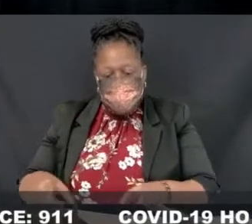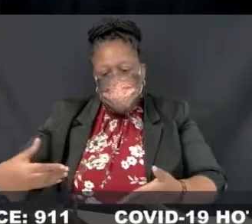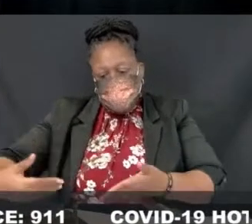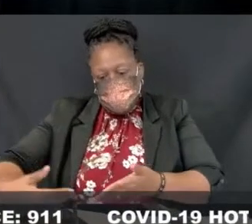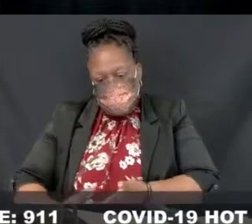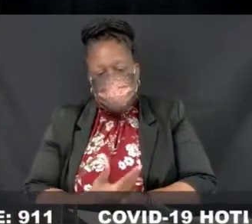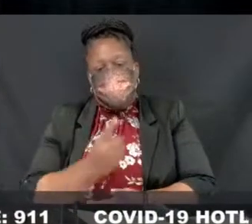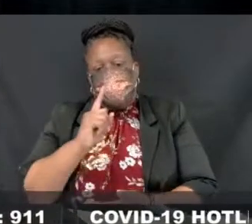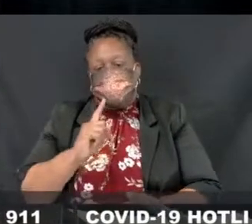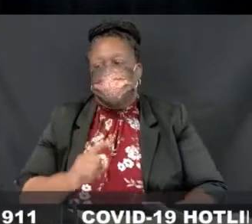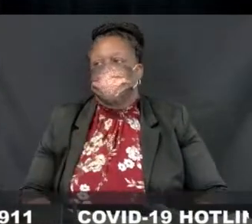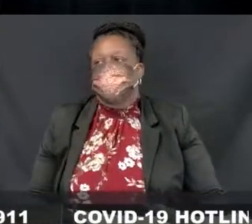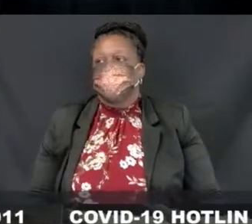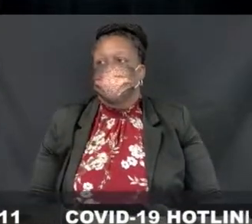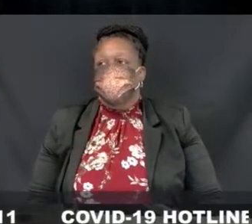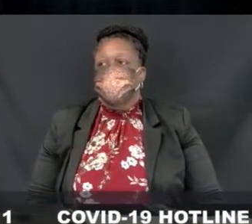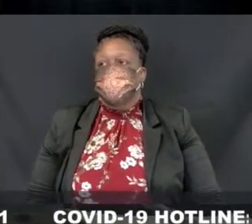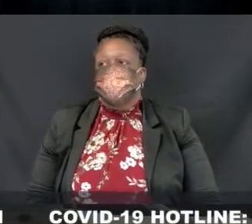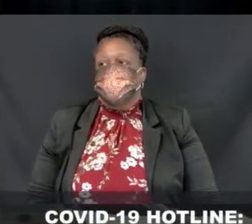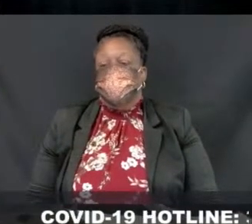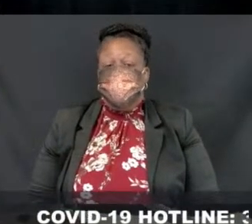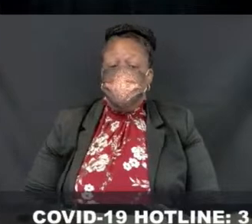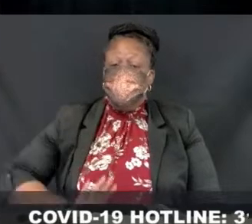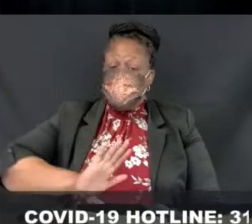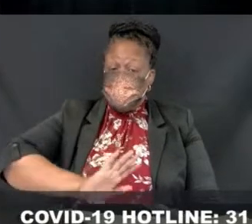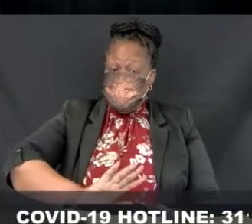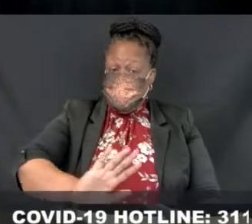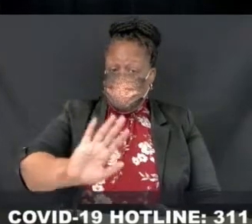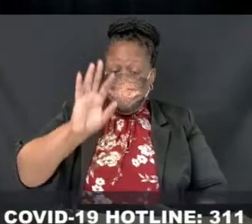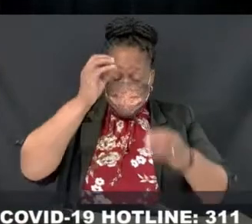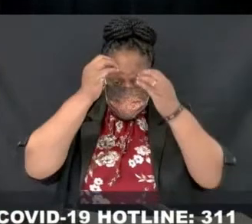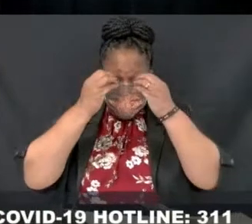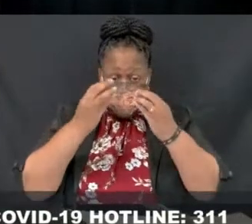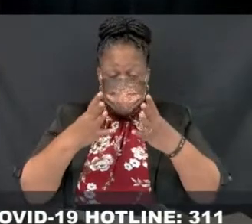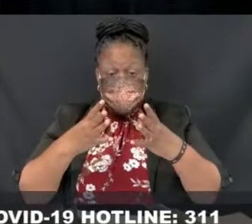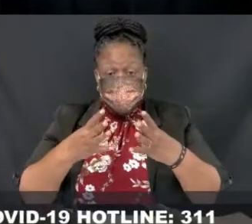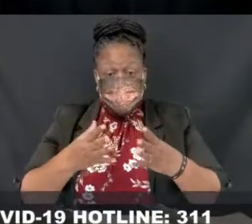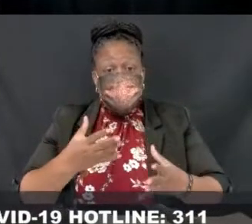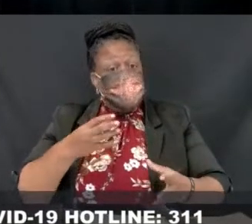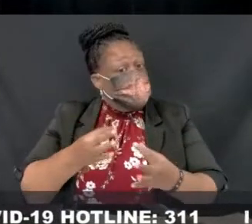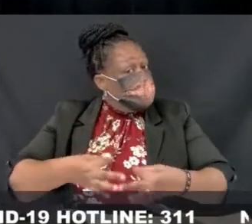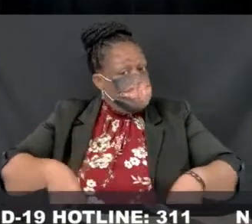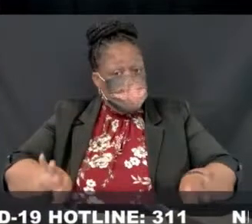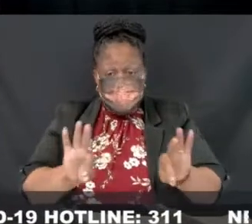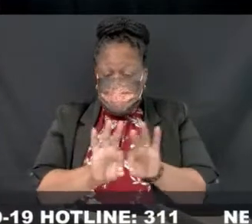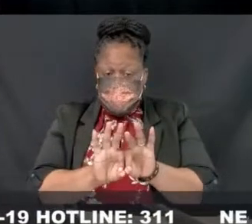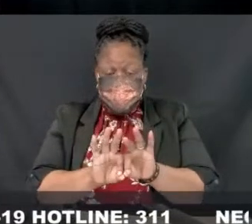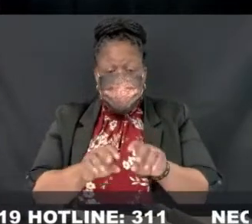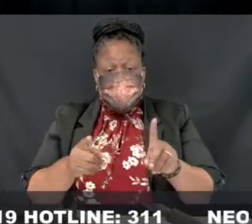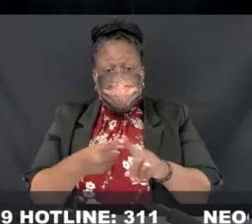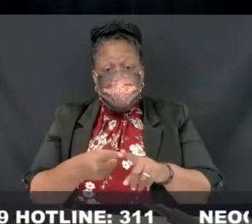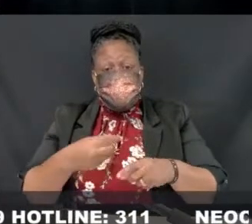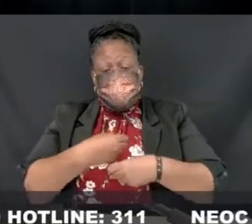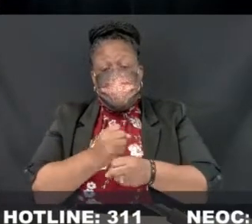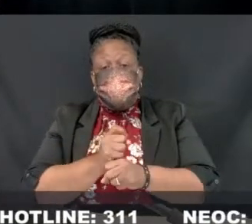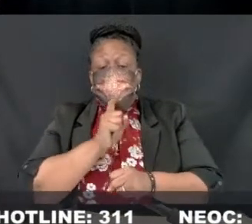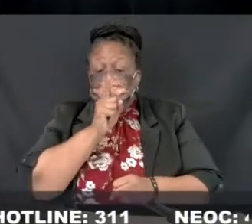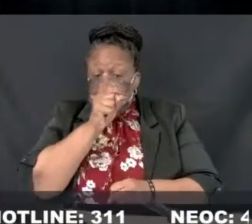Indeed, your information is important to enable us at the Statistics Department to report